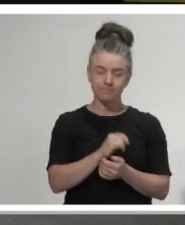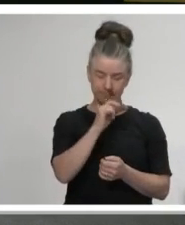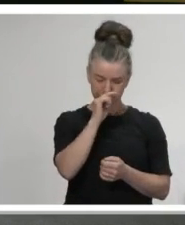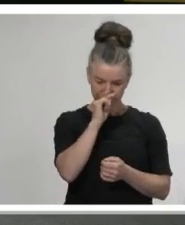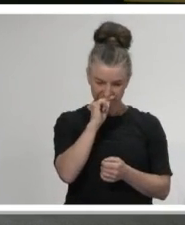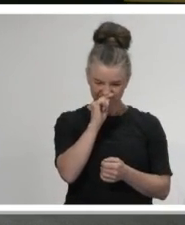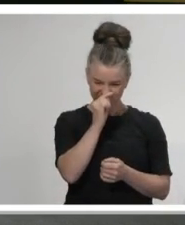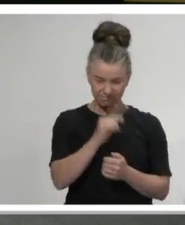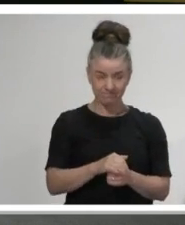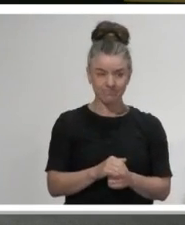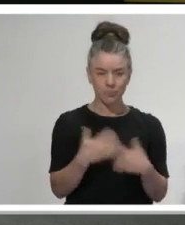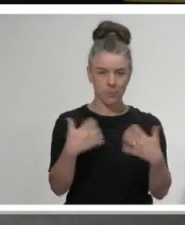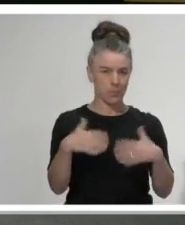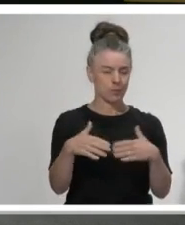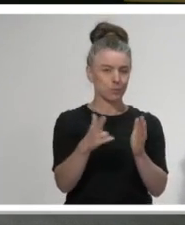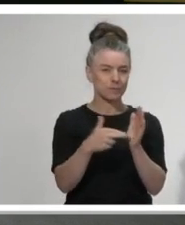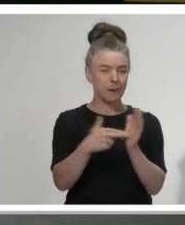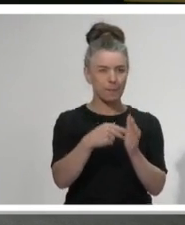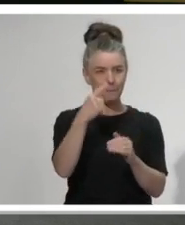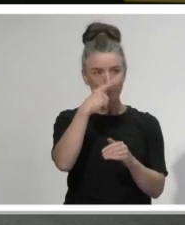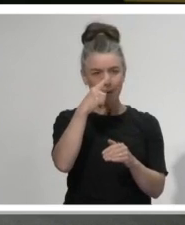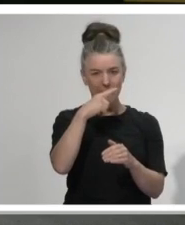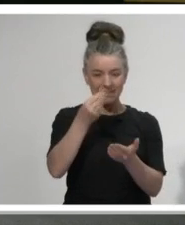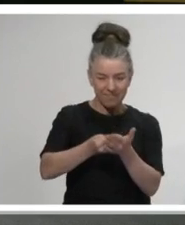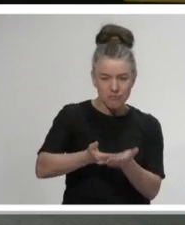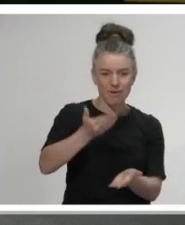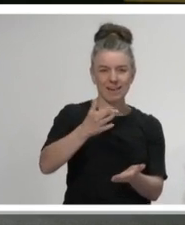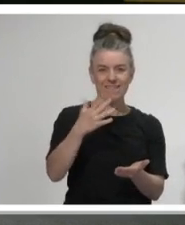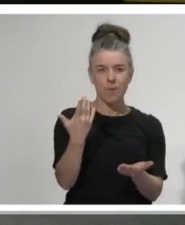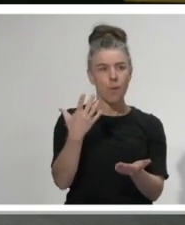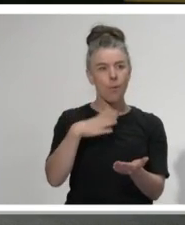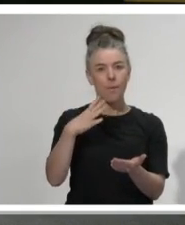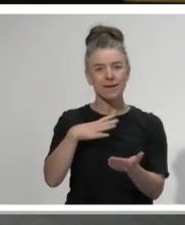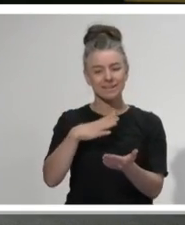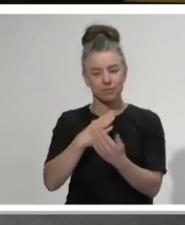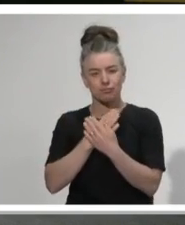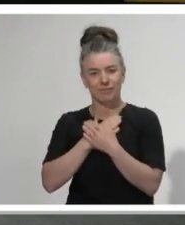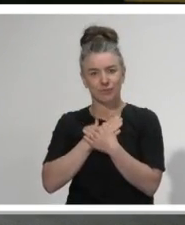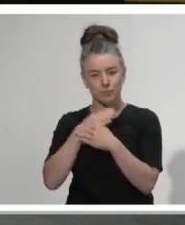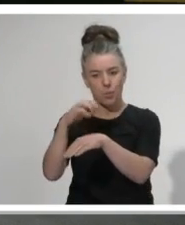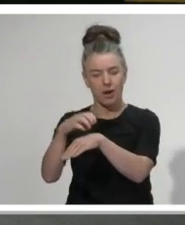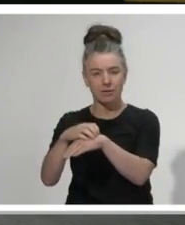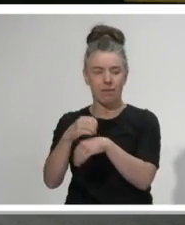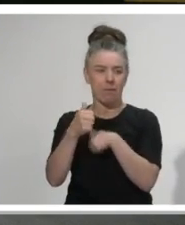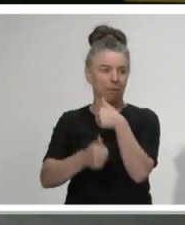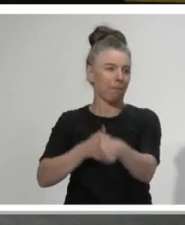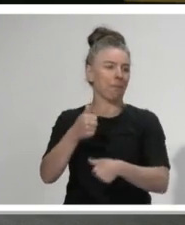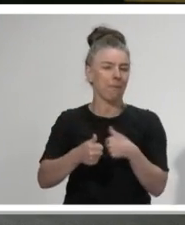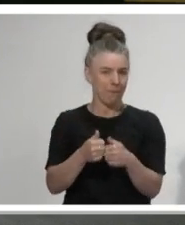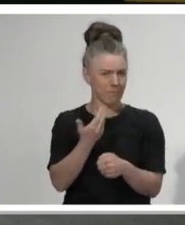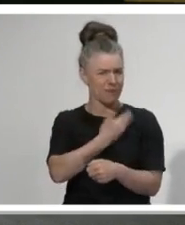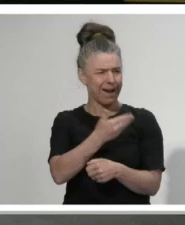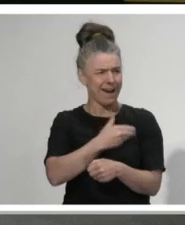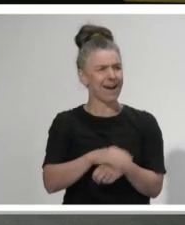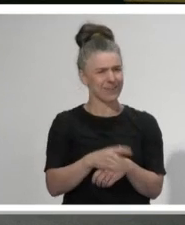New Zealanders in a time of crisis like this are raising money for a cause like Women's Refuge, and I think we should all be really proud of the fact